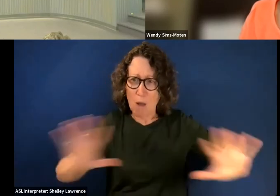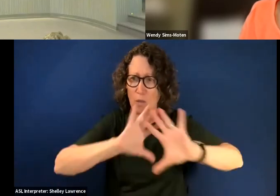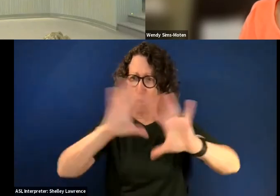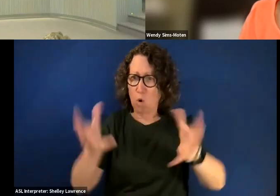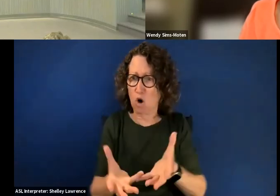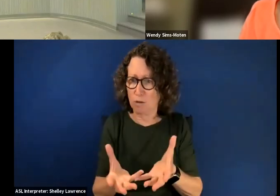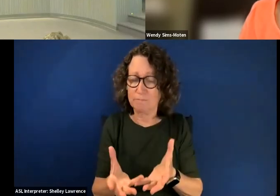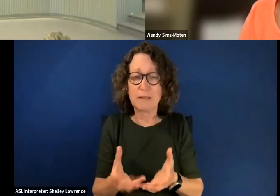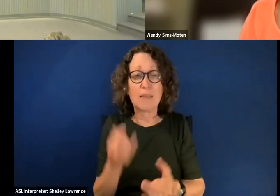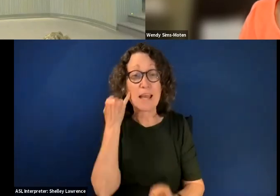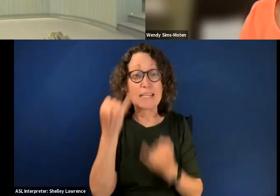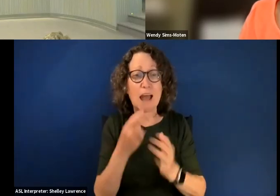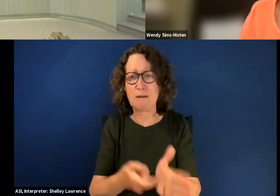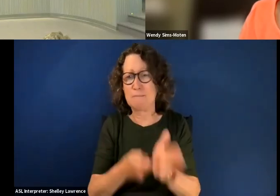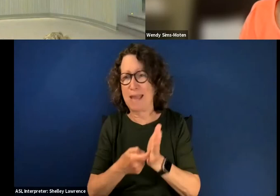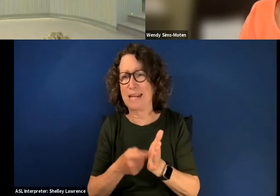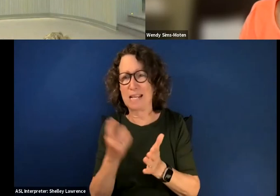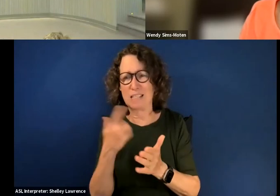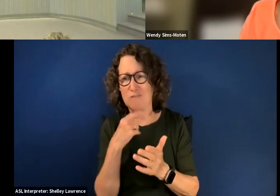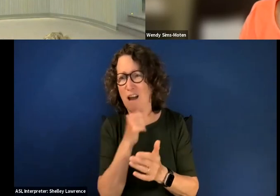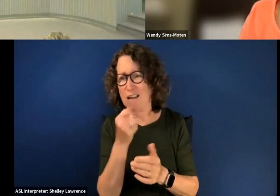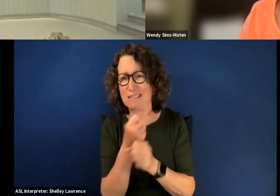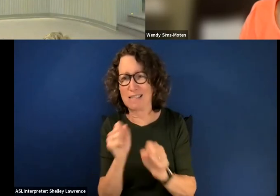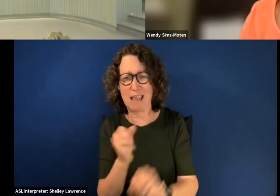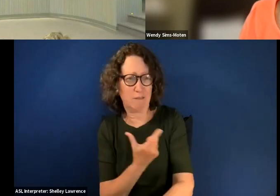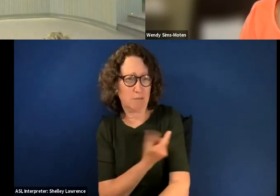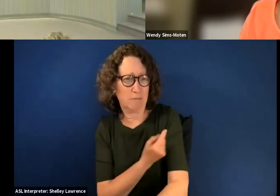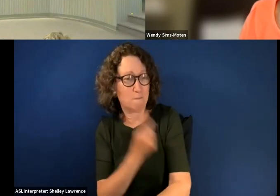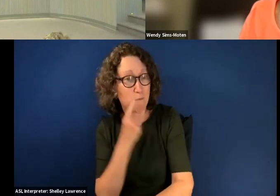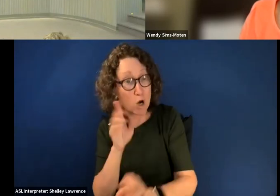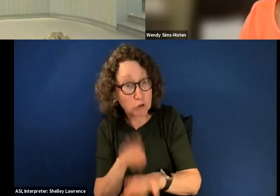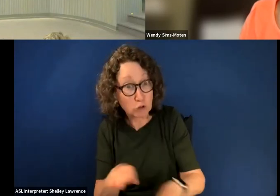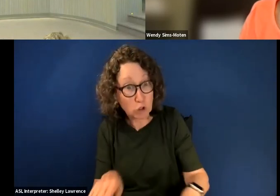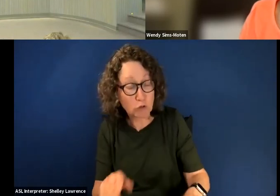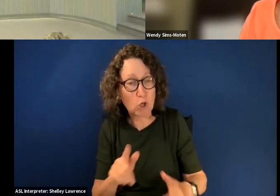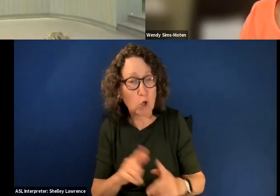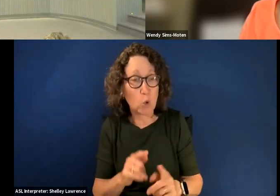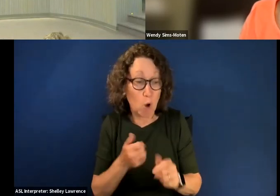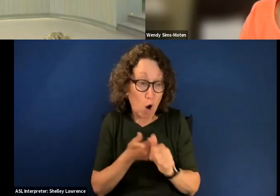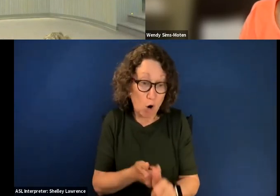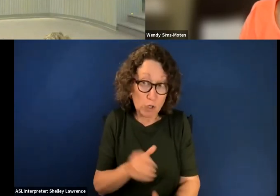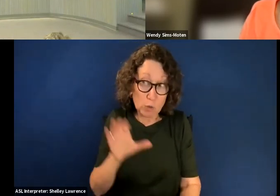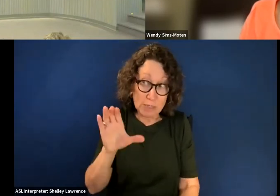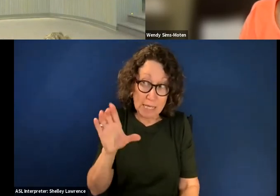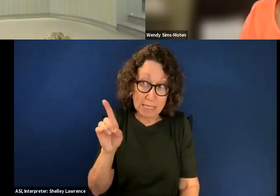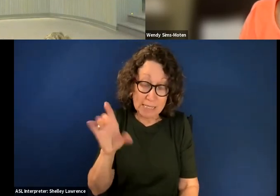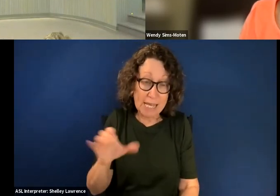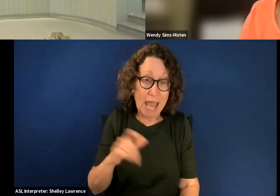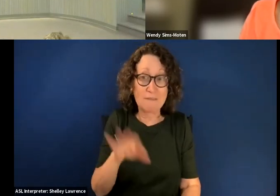The idea of mandating such unsafe medical products for children, who according to the CDC have a